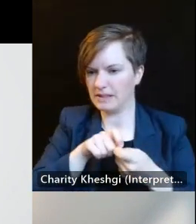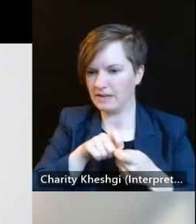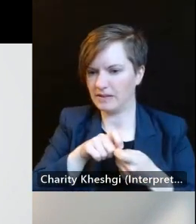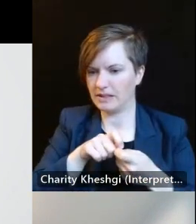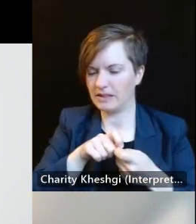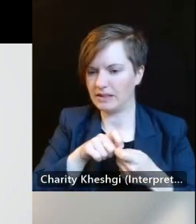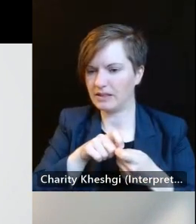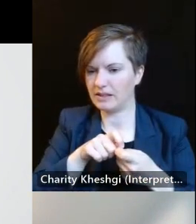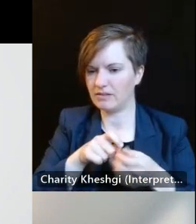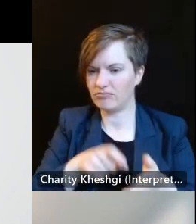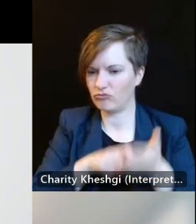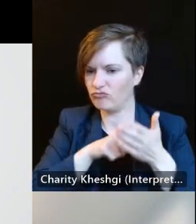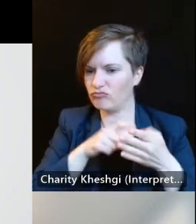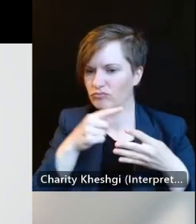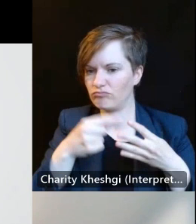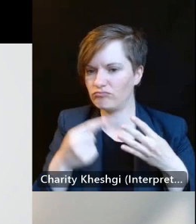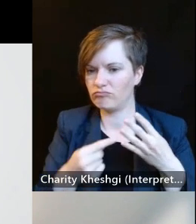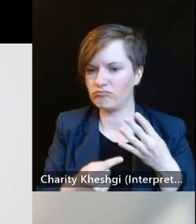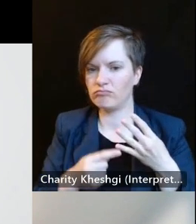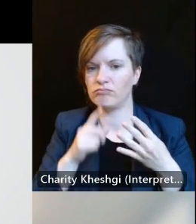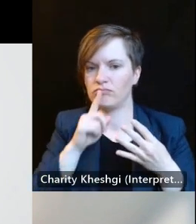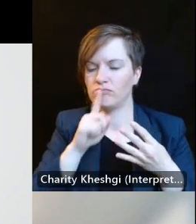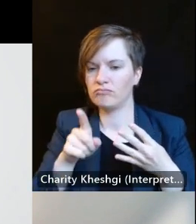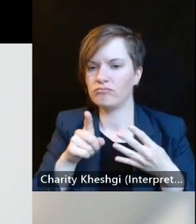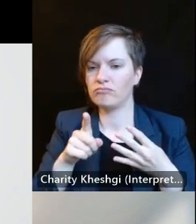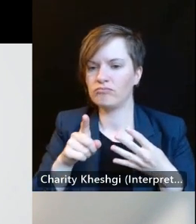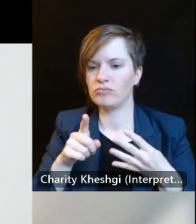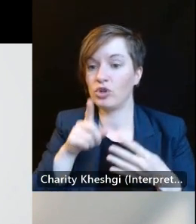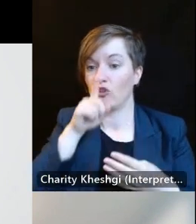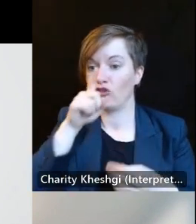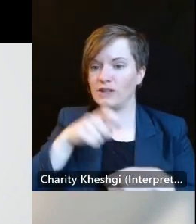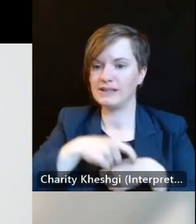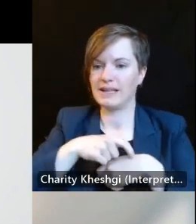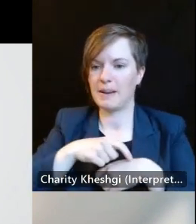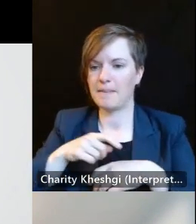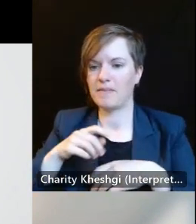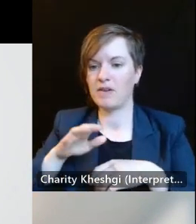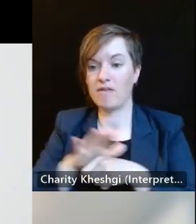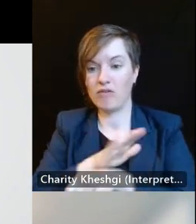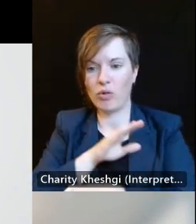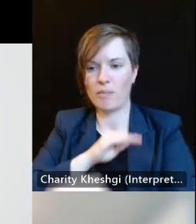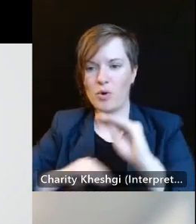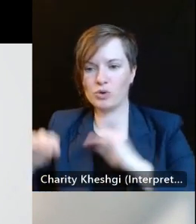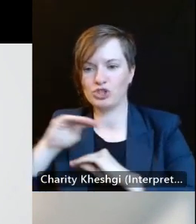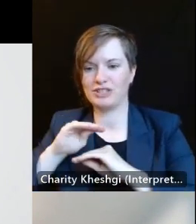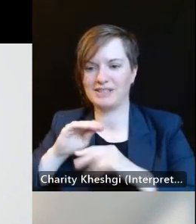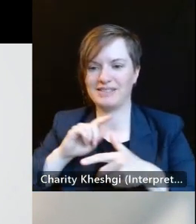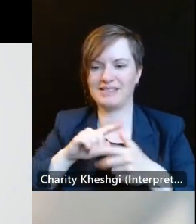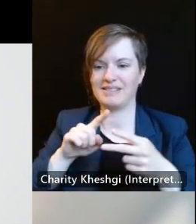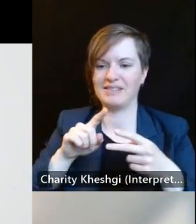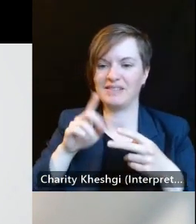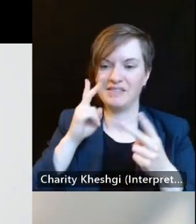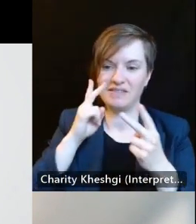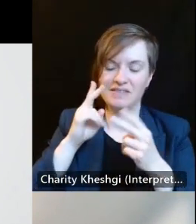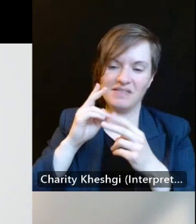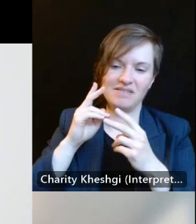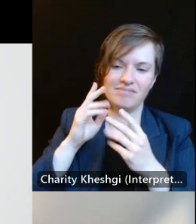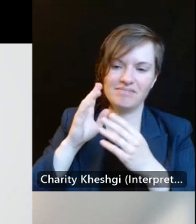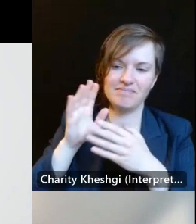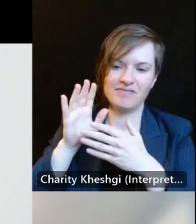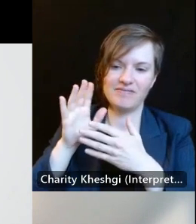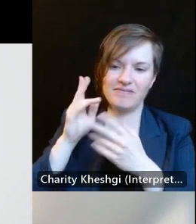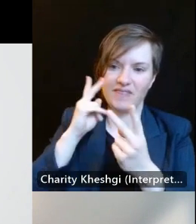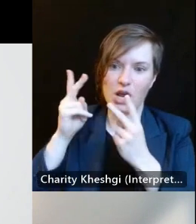regarding ensuring that real-time full motion video and audio can be provided over a dedicated